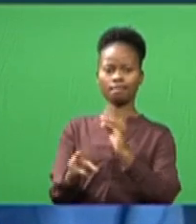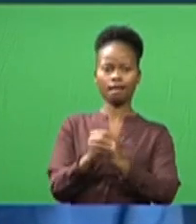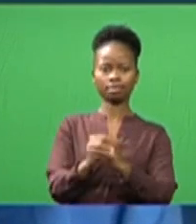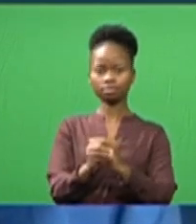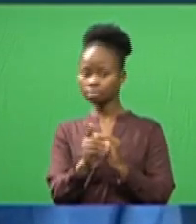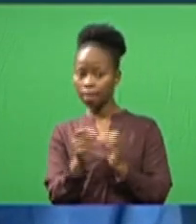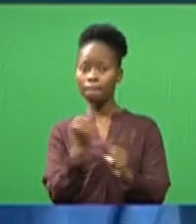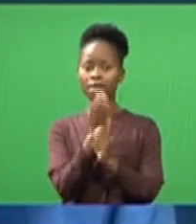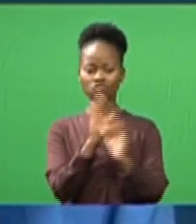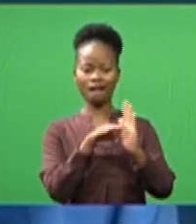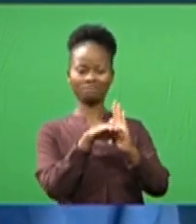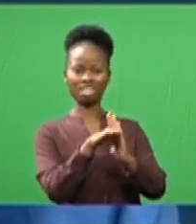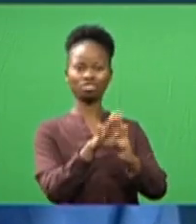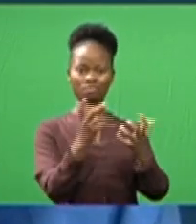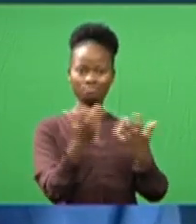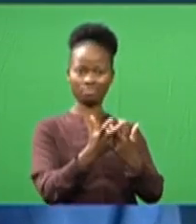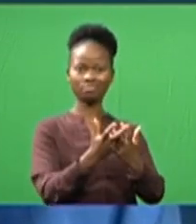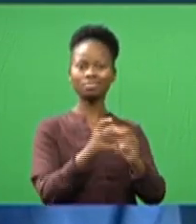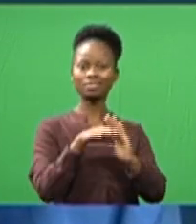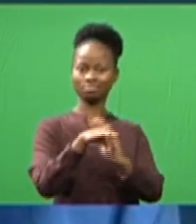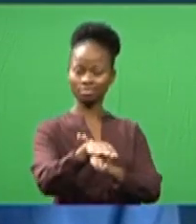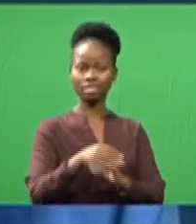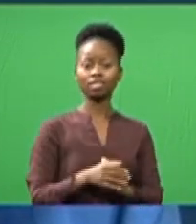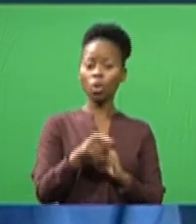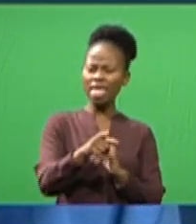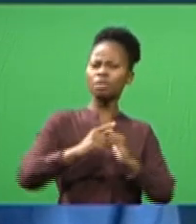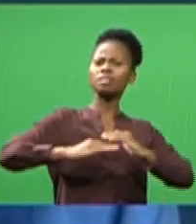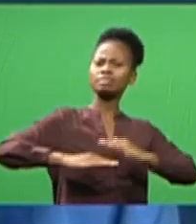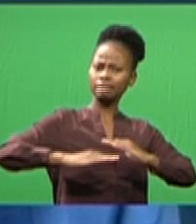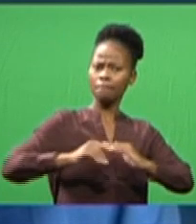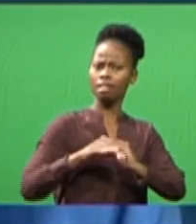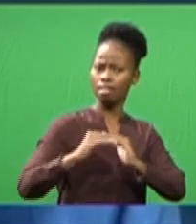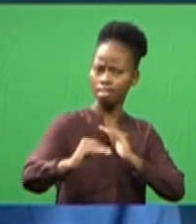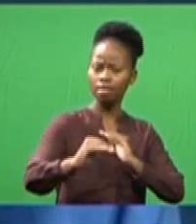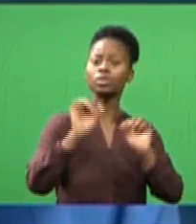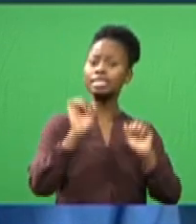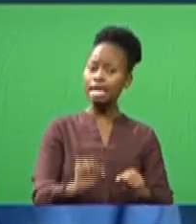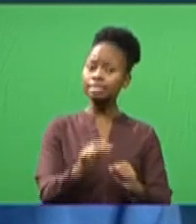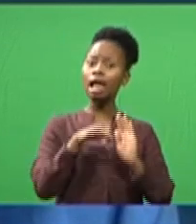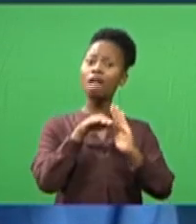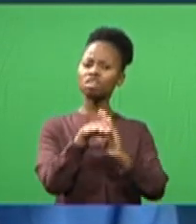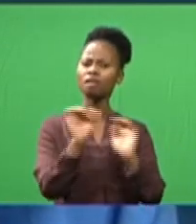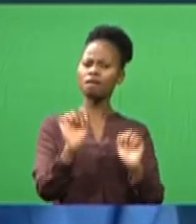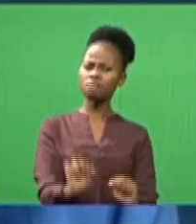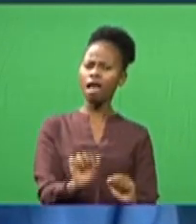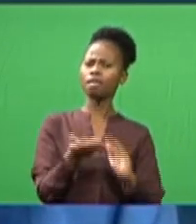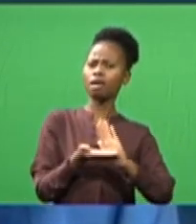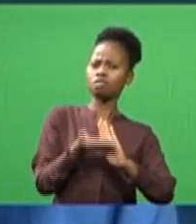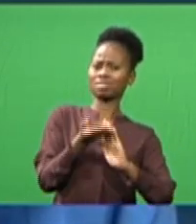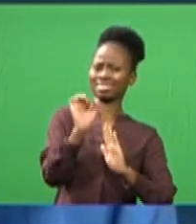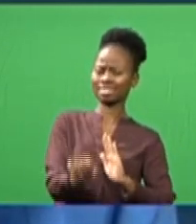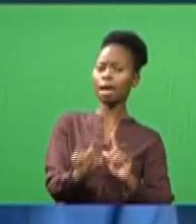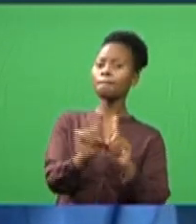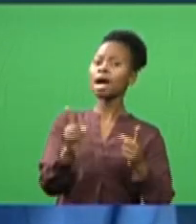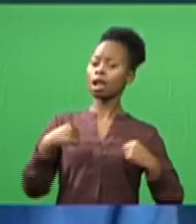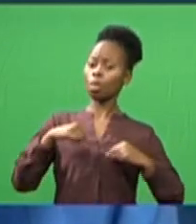inflation expectations remaining stable, and despite inflation risk increasing, the committee still expects inflation